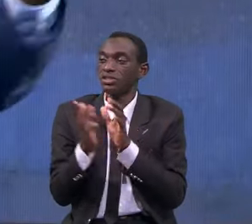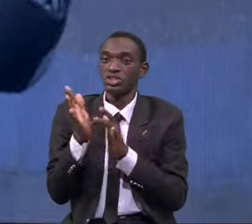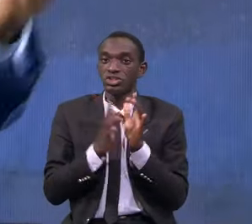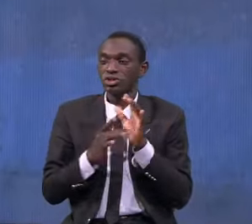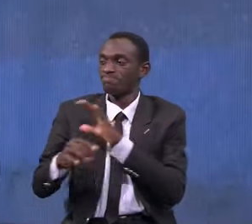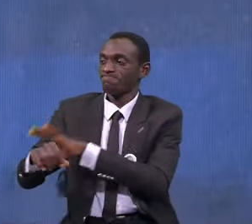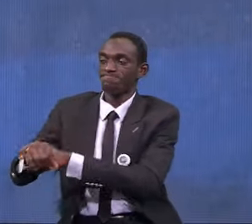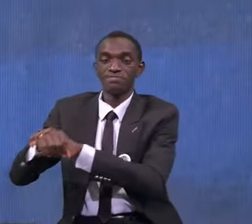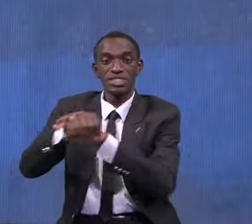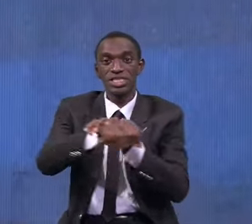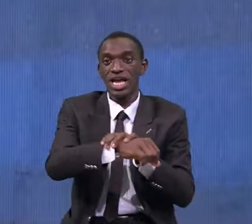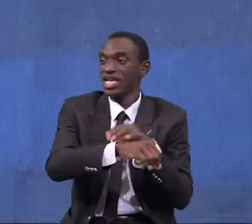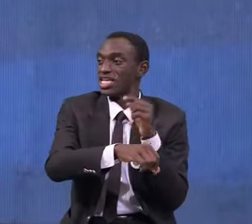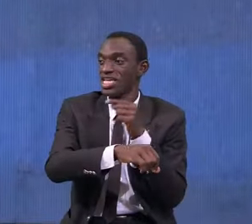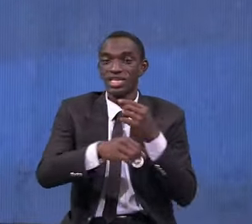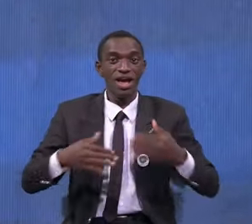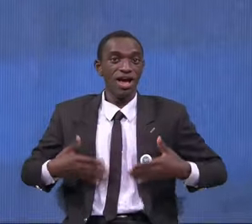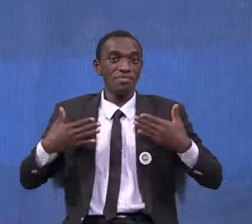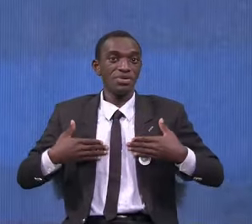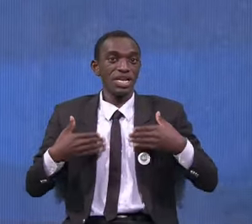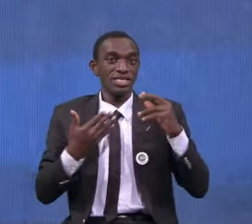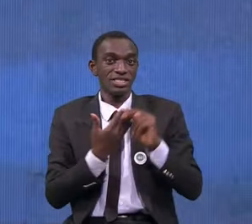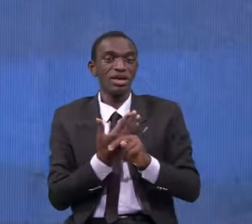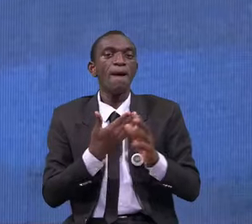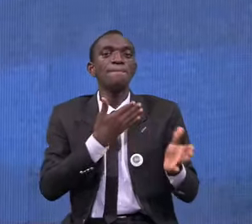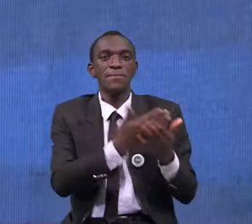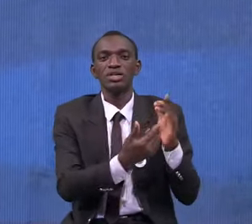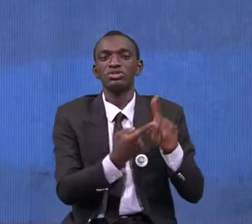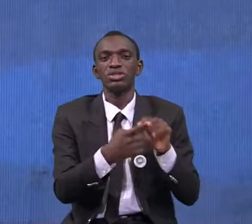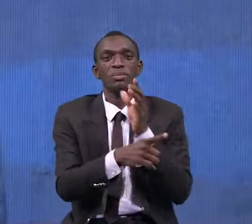Delivered happiness back to the mother.